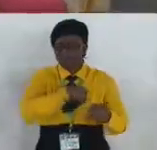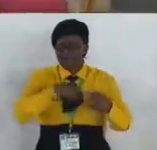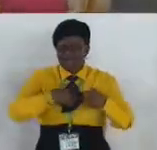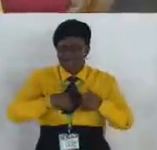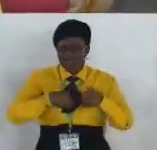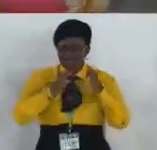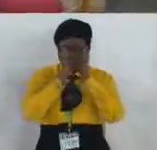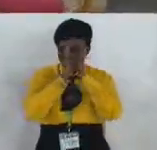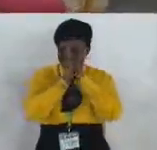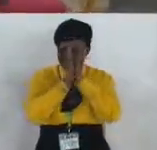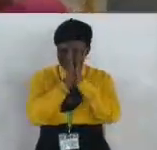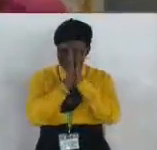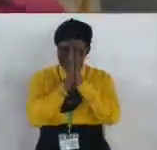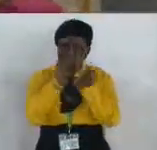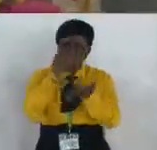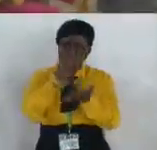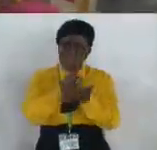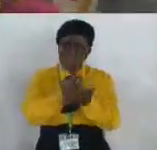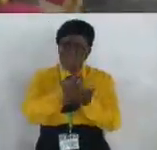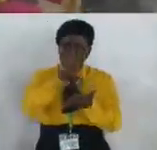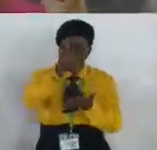prayed.